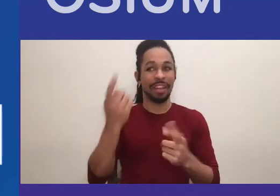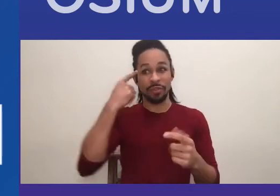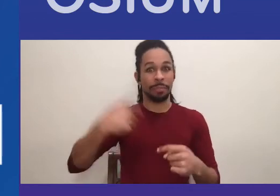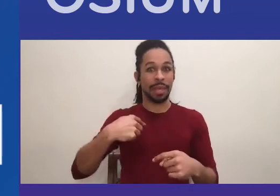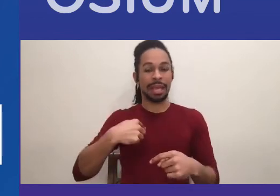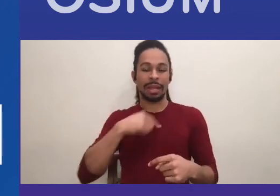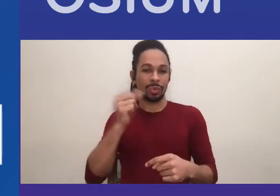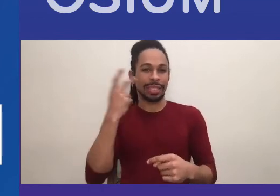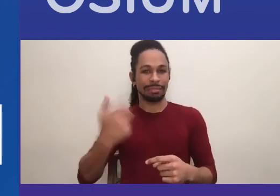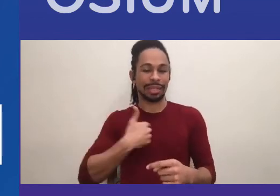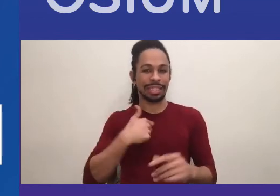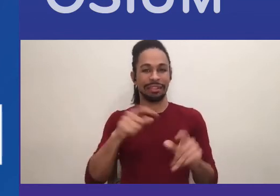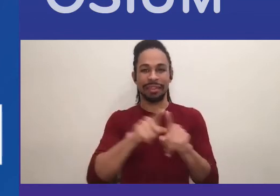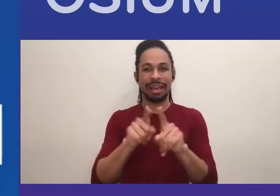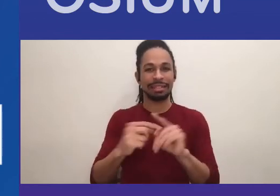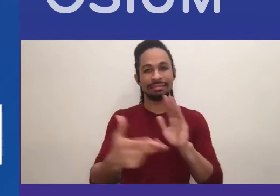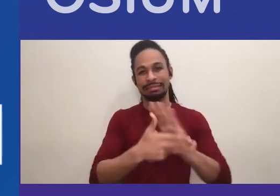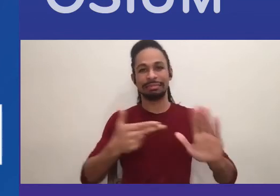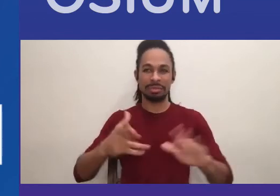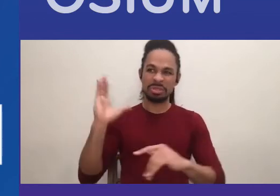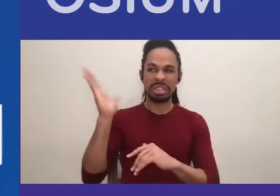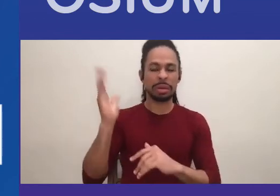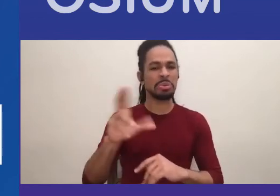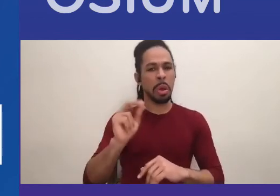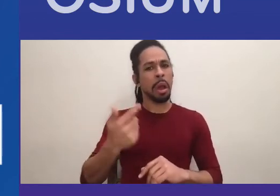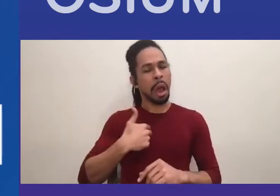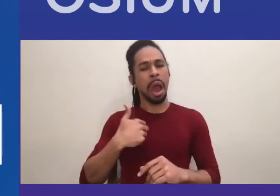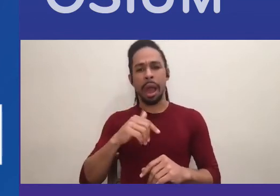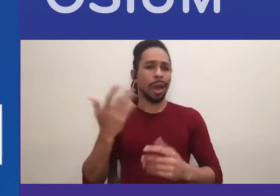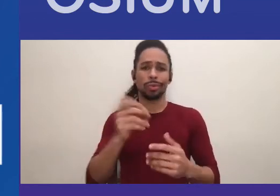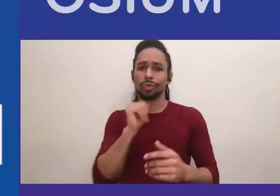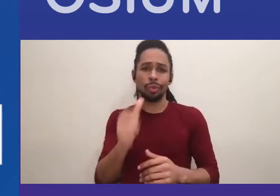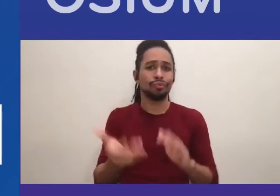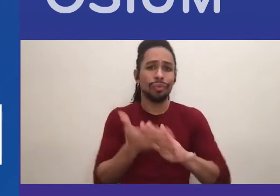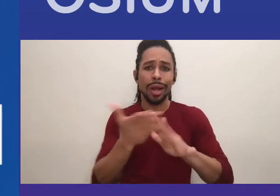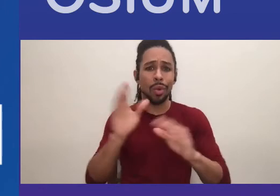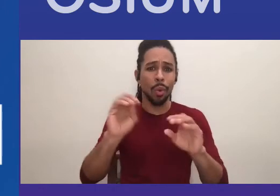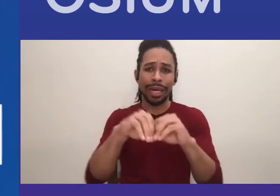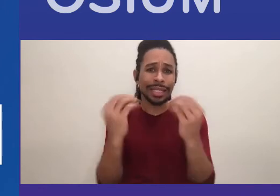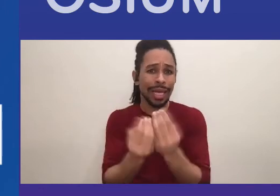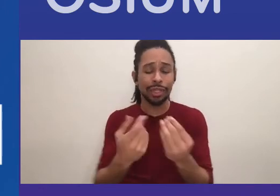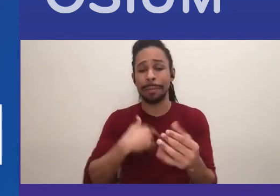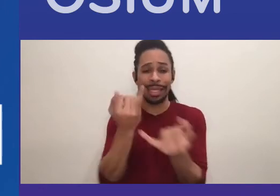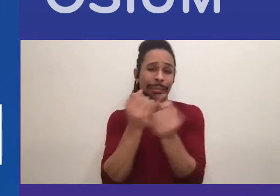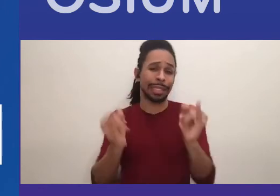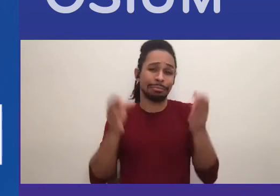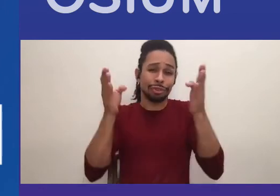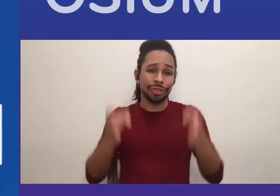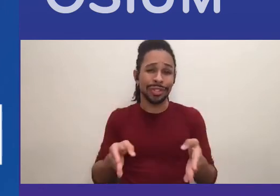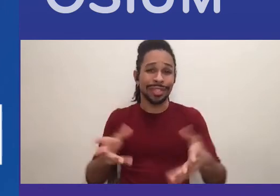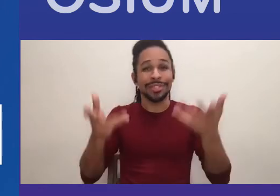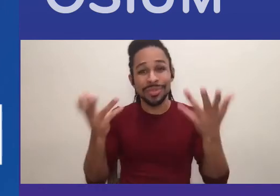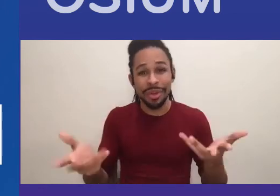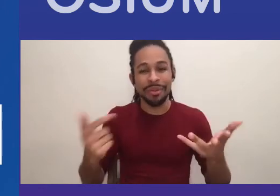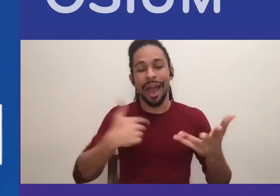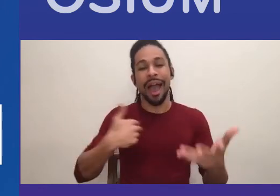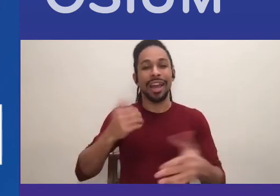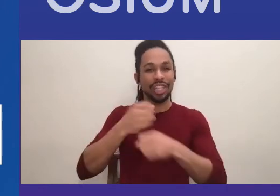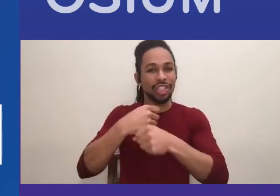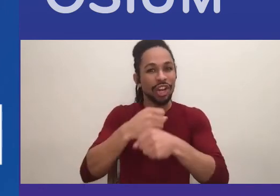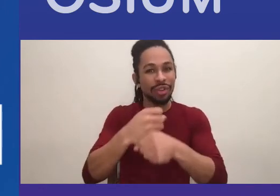because also I don't run an organization, because I'm an independent person. So I generate the